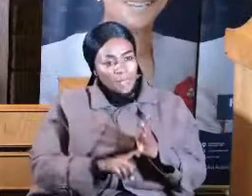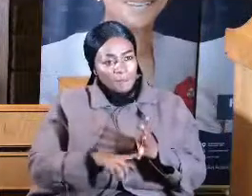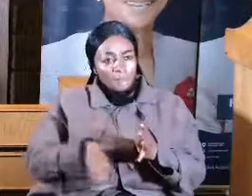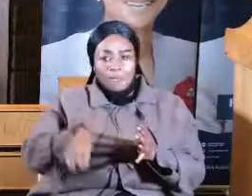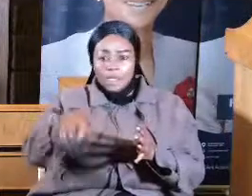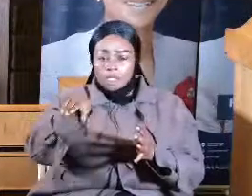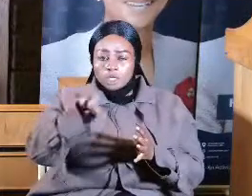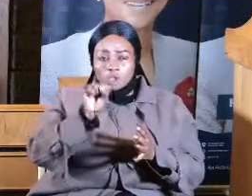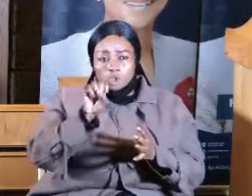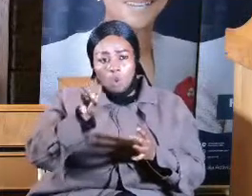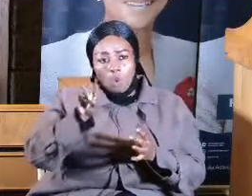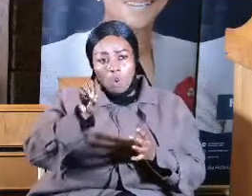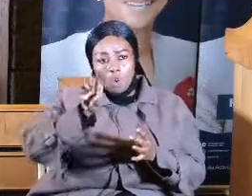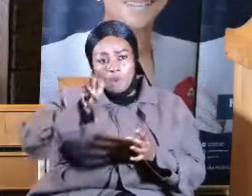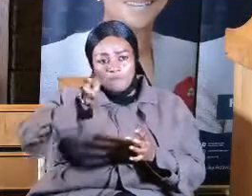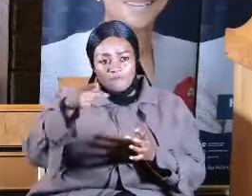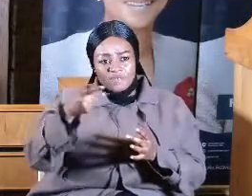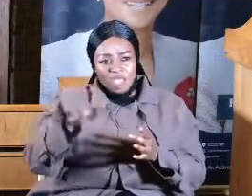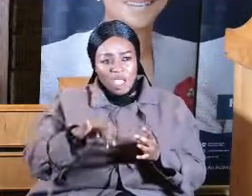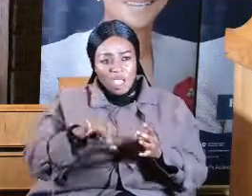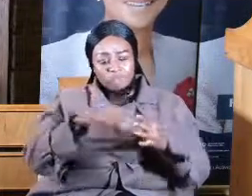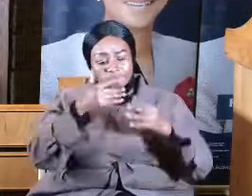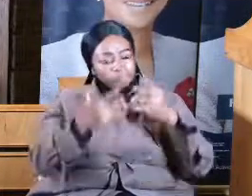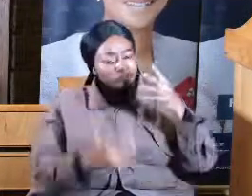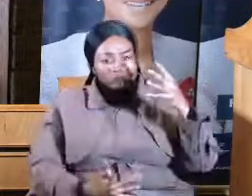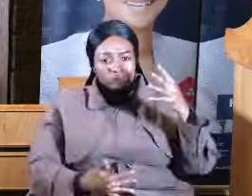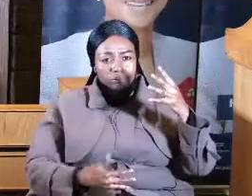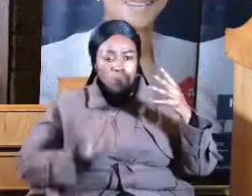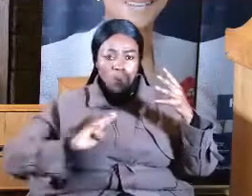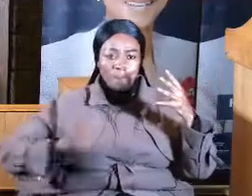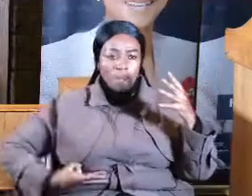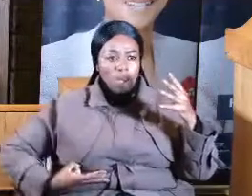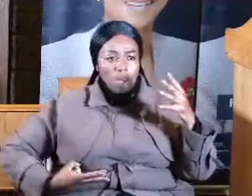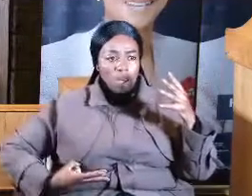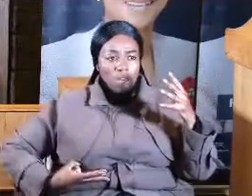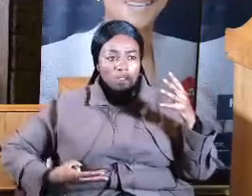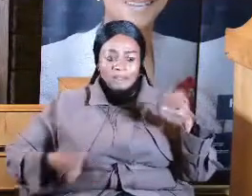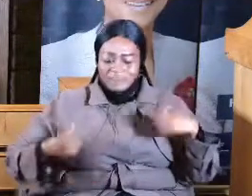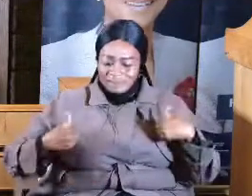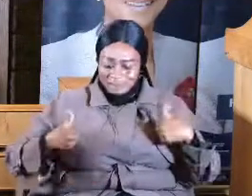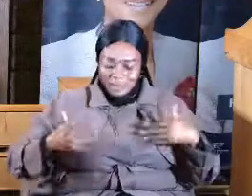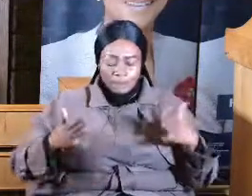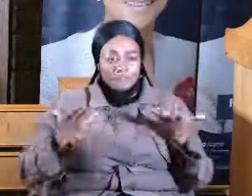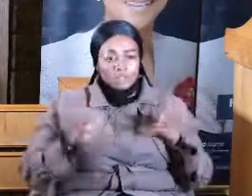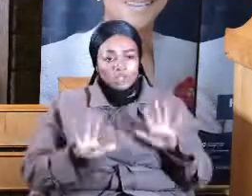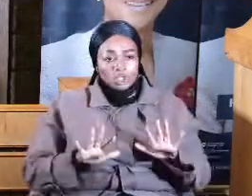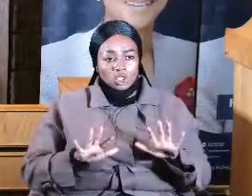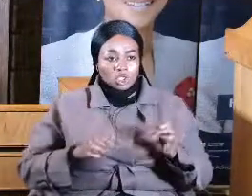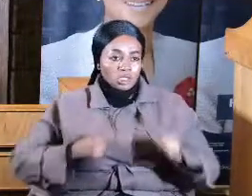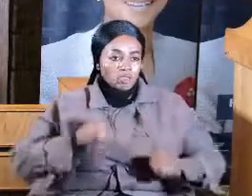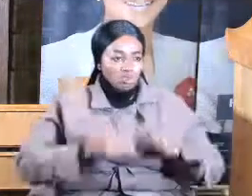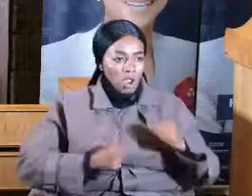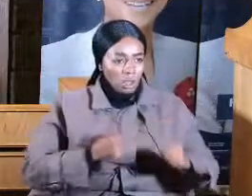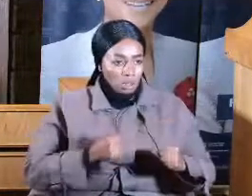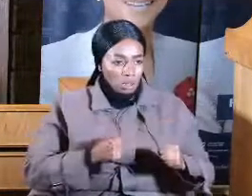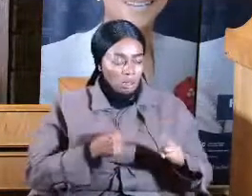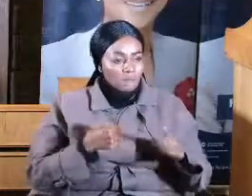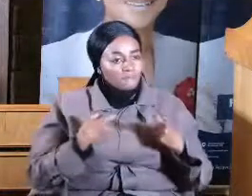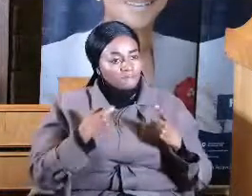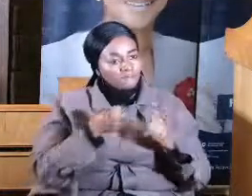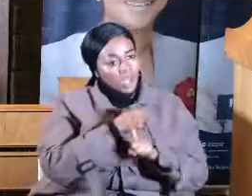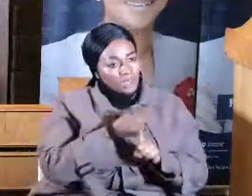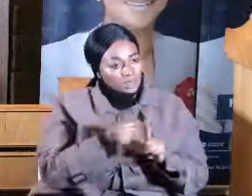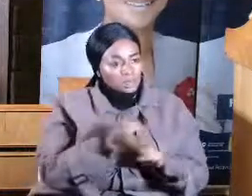de Bruyn, and many other women that have started this struggle, fighting for